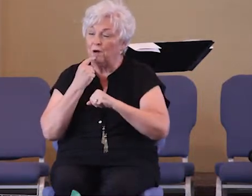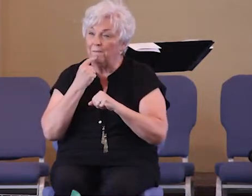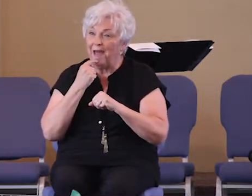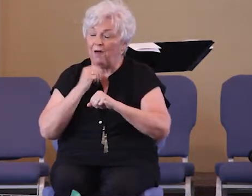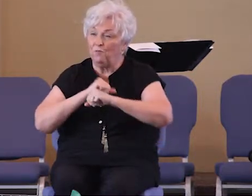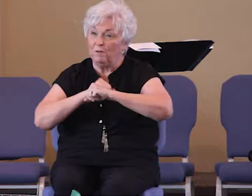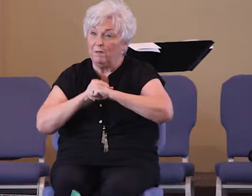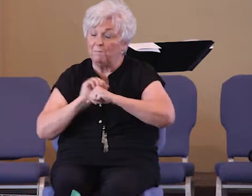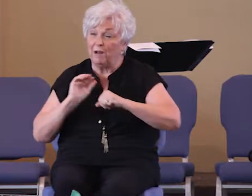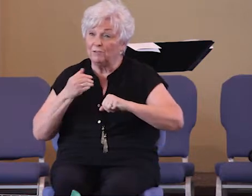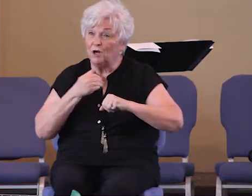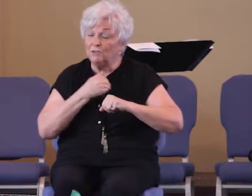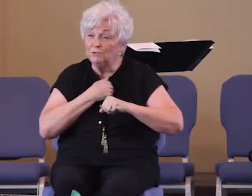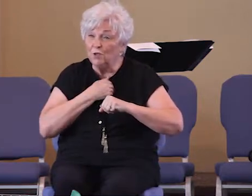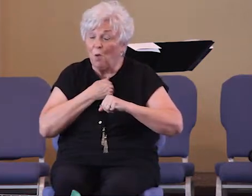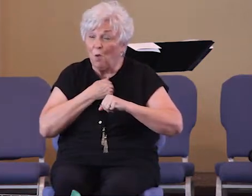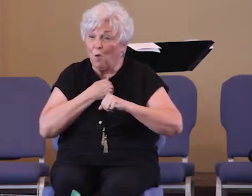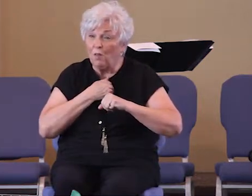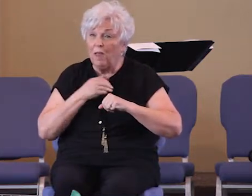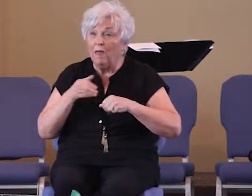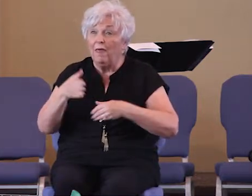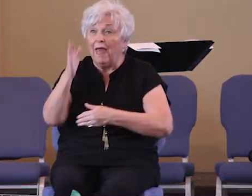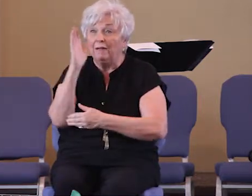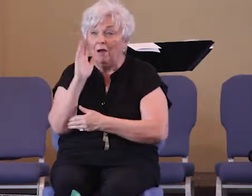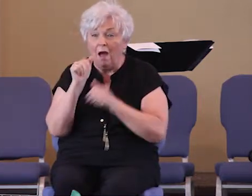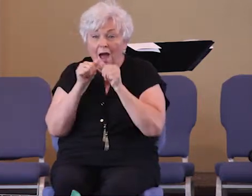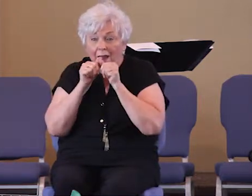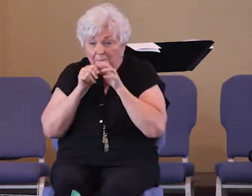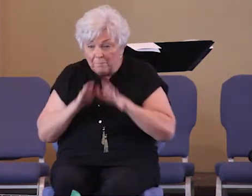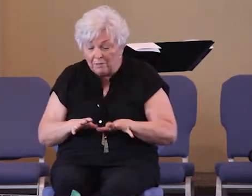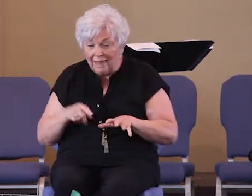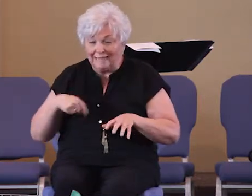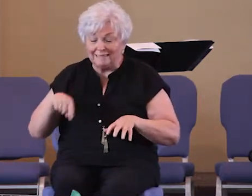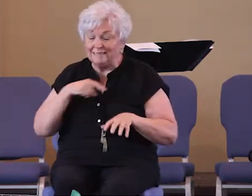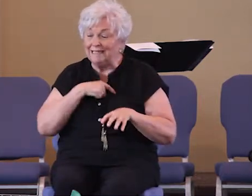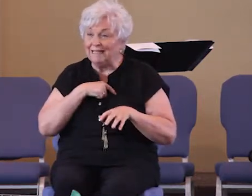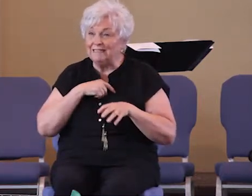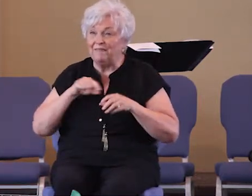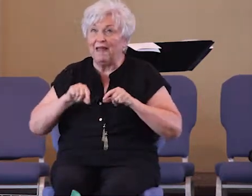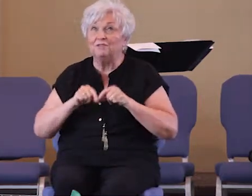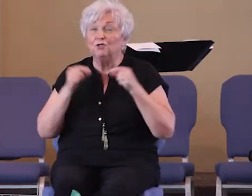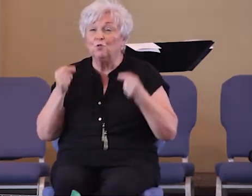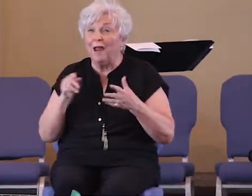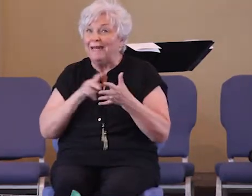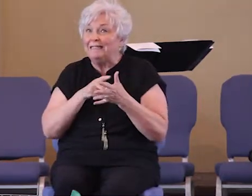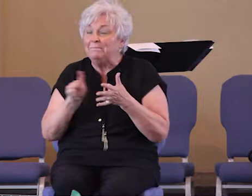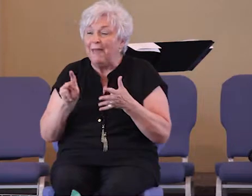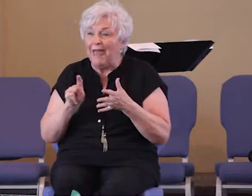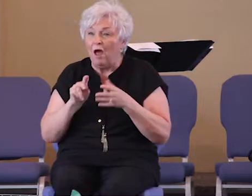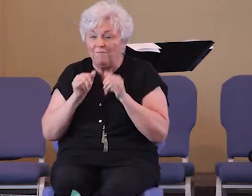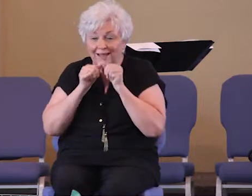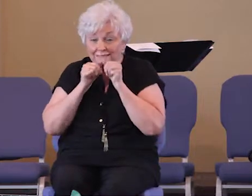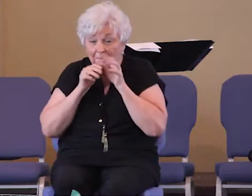God does that, and that's the greatest payoff there ever could be, is a blessing from God.